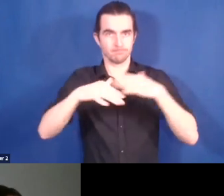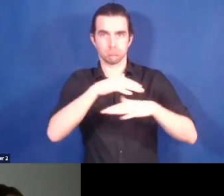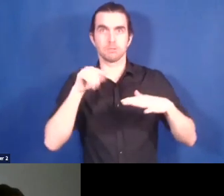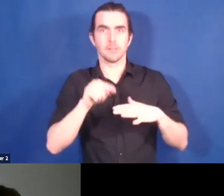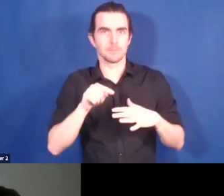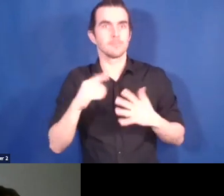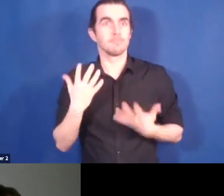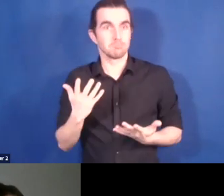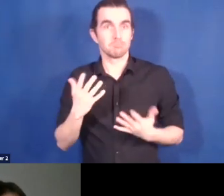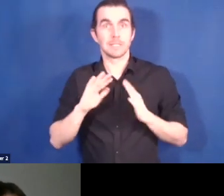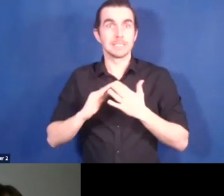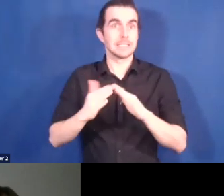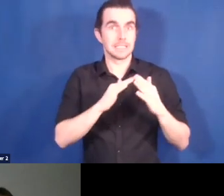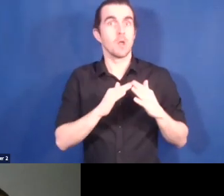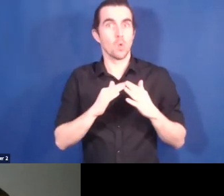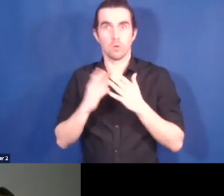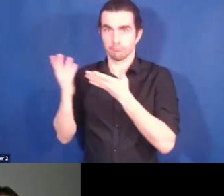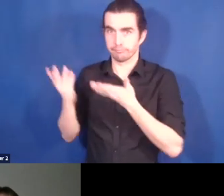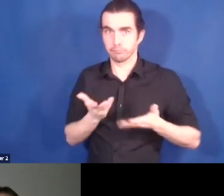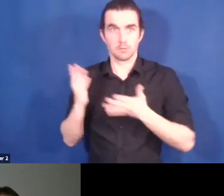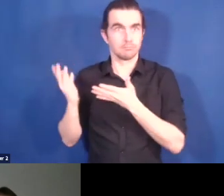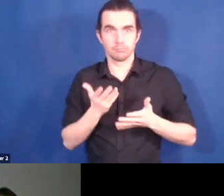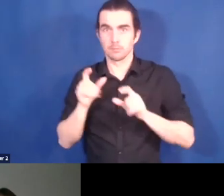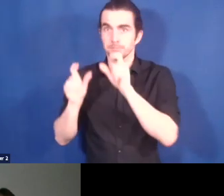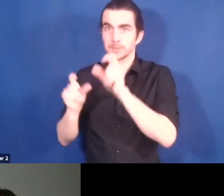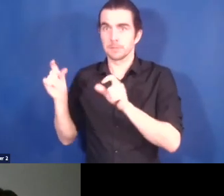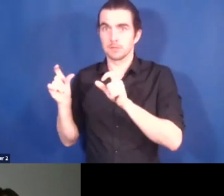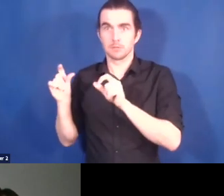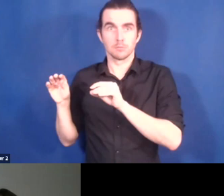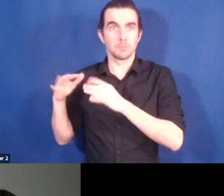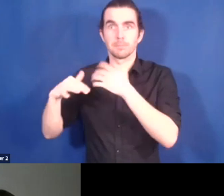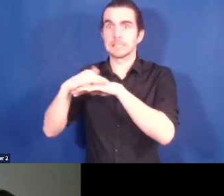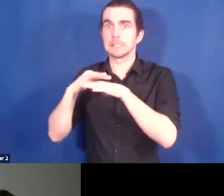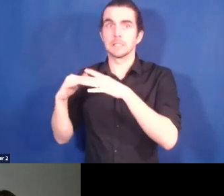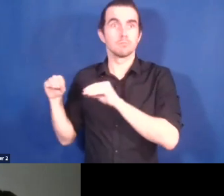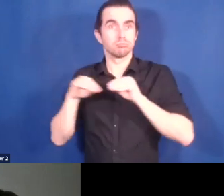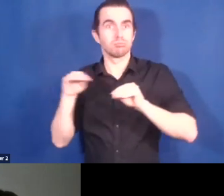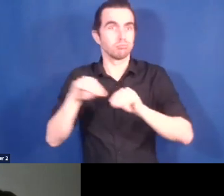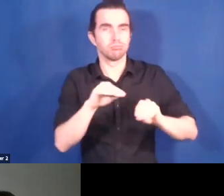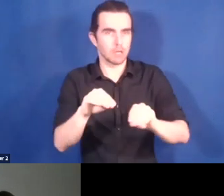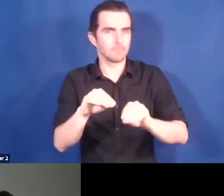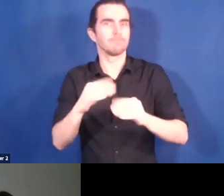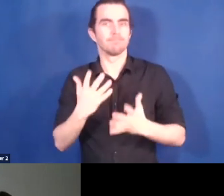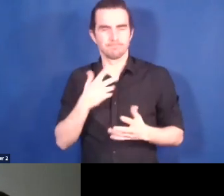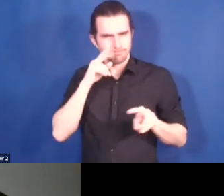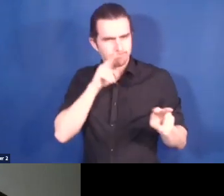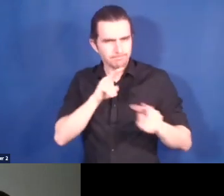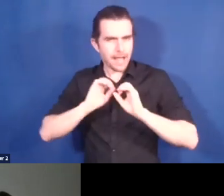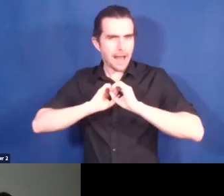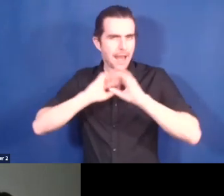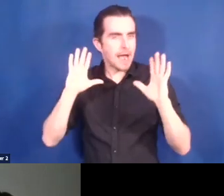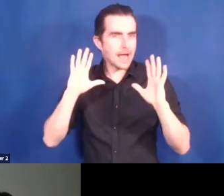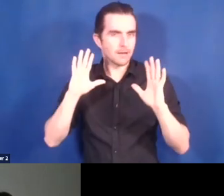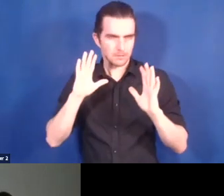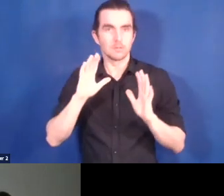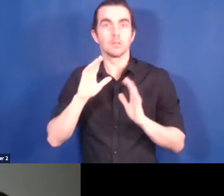opening panel, we had the Geneva Cities Hub talking about how important it is to invest in cities as frontline responders. And they've been